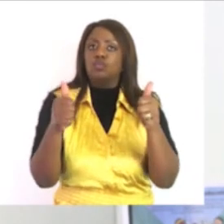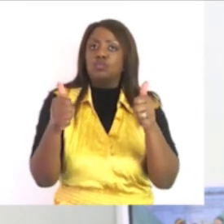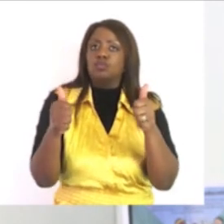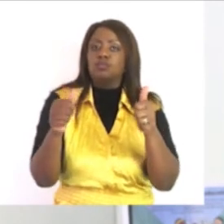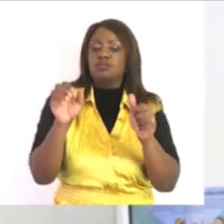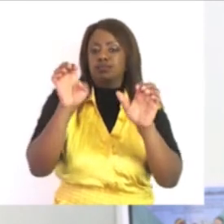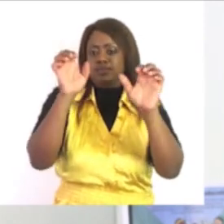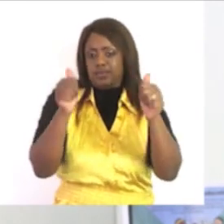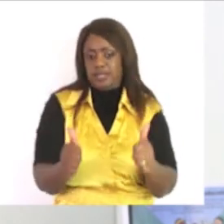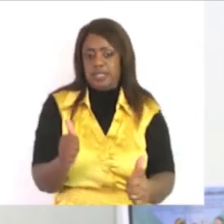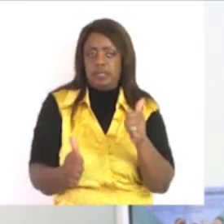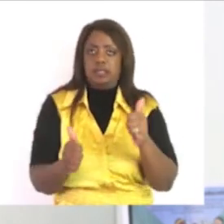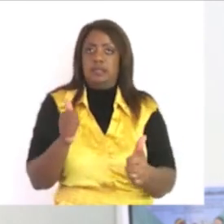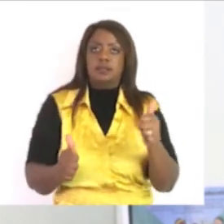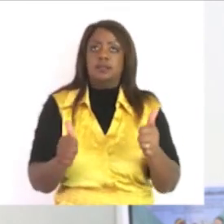estimate.